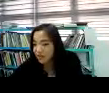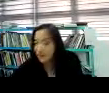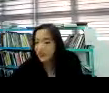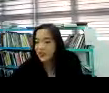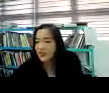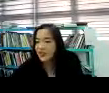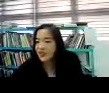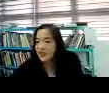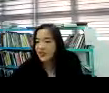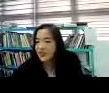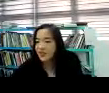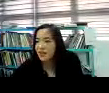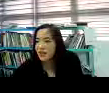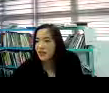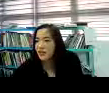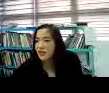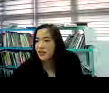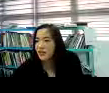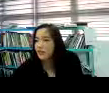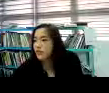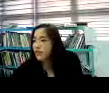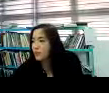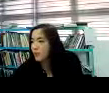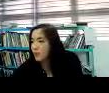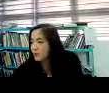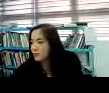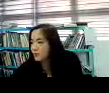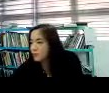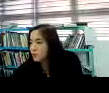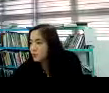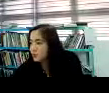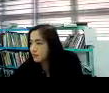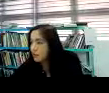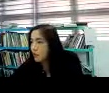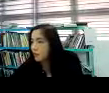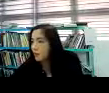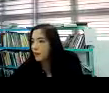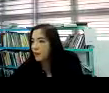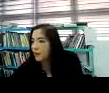received. Okay, so for example po,